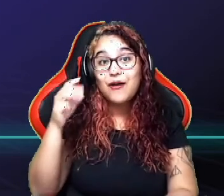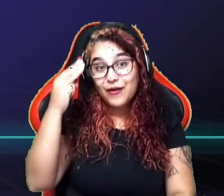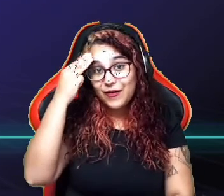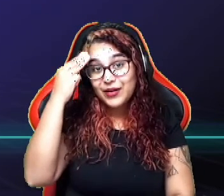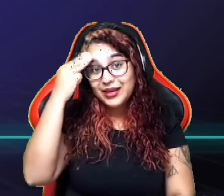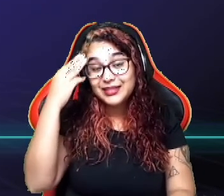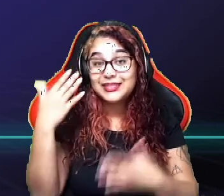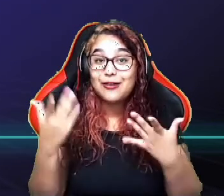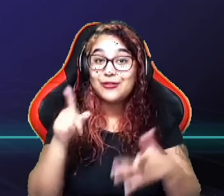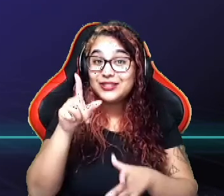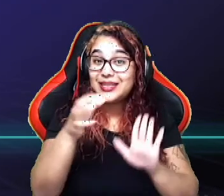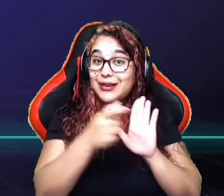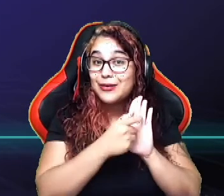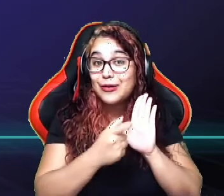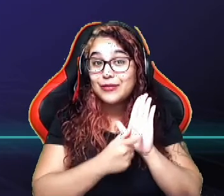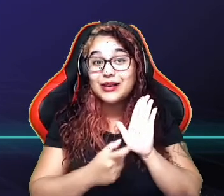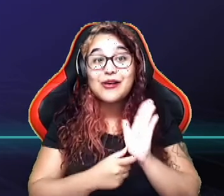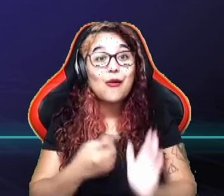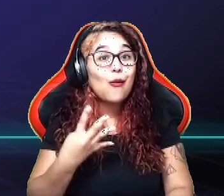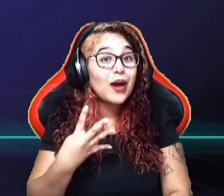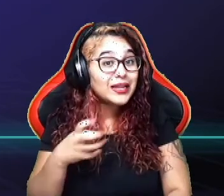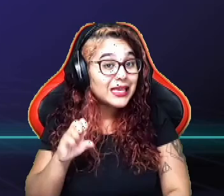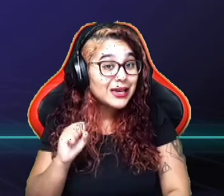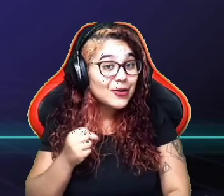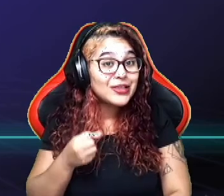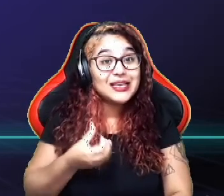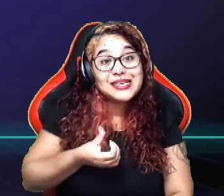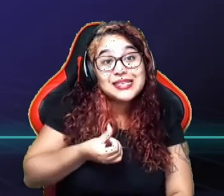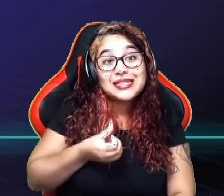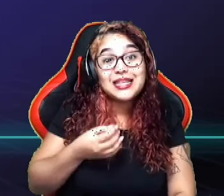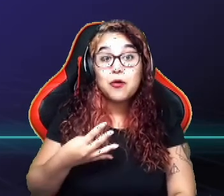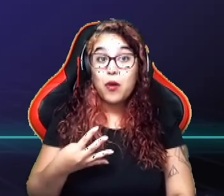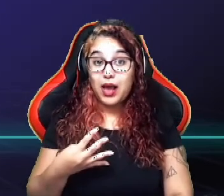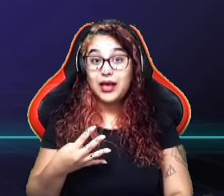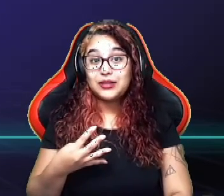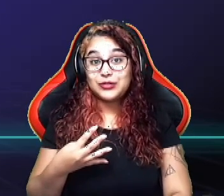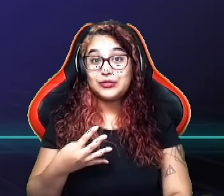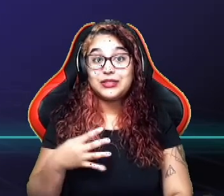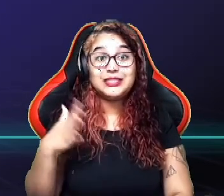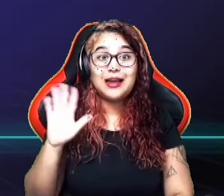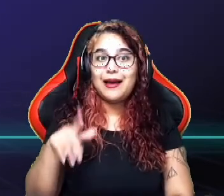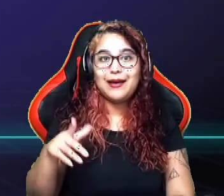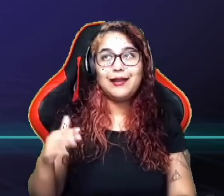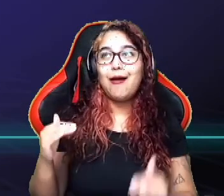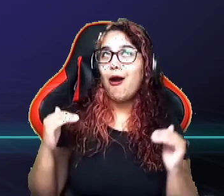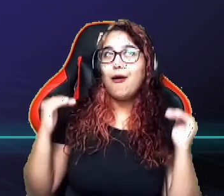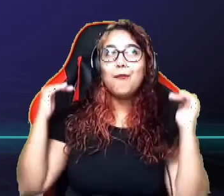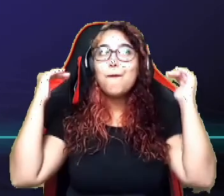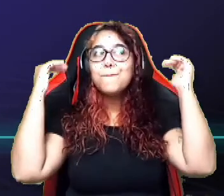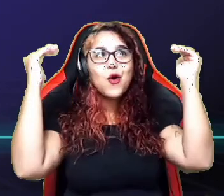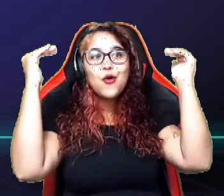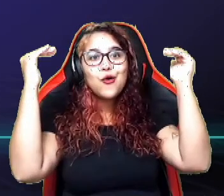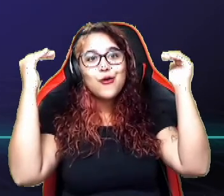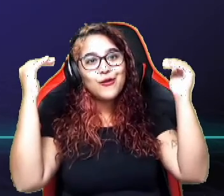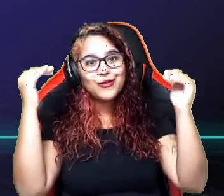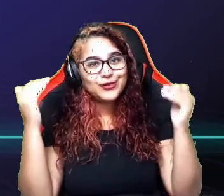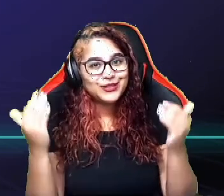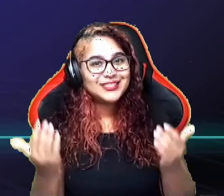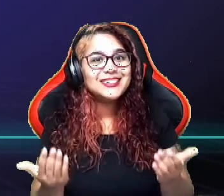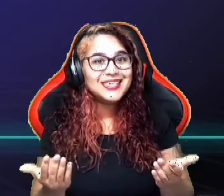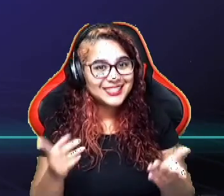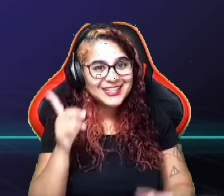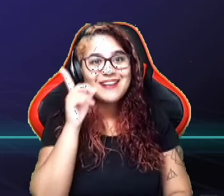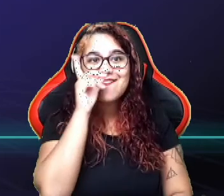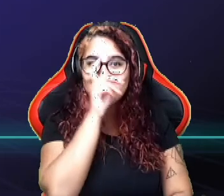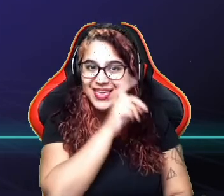kbytes. So to code in 48 kbytes in 64, man, that